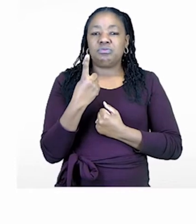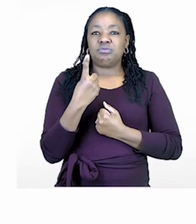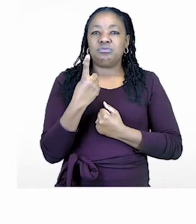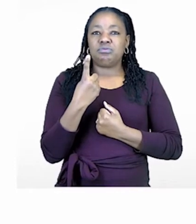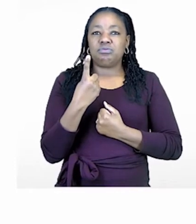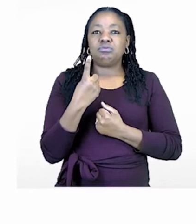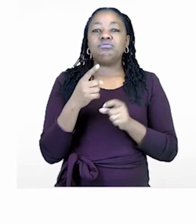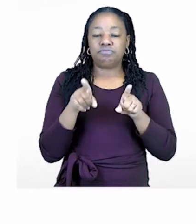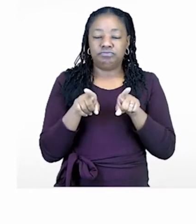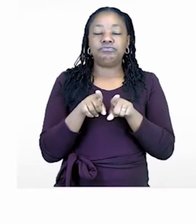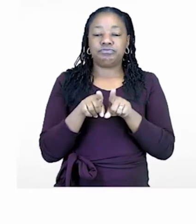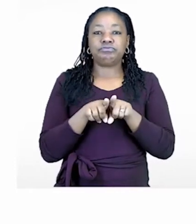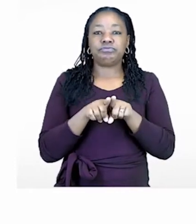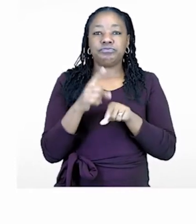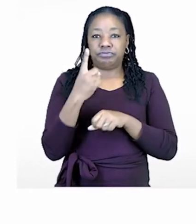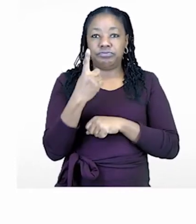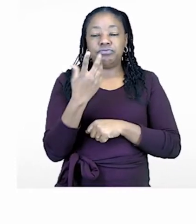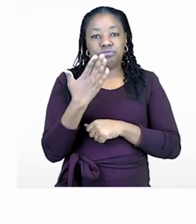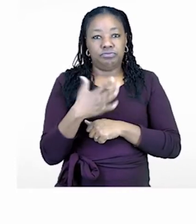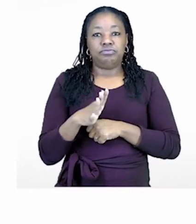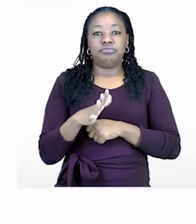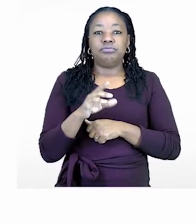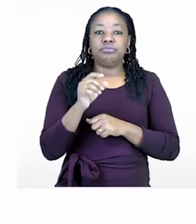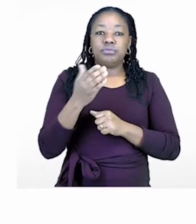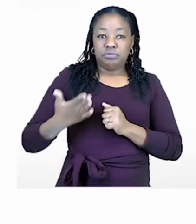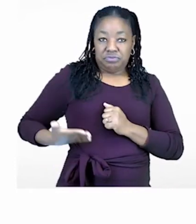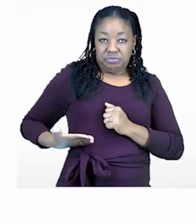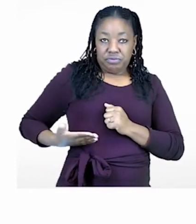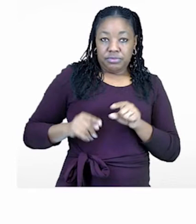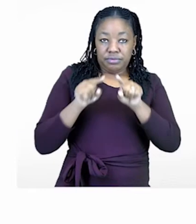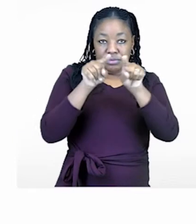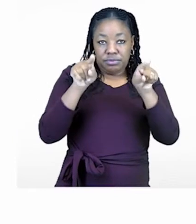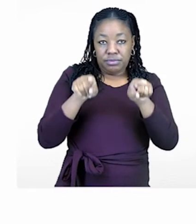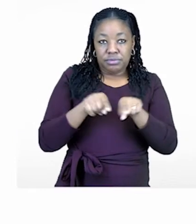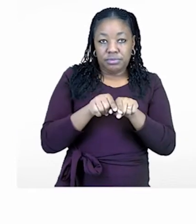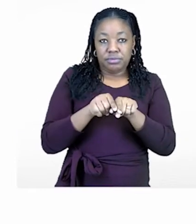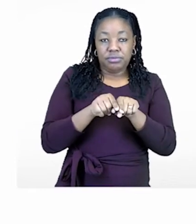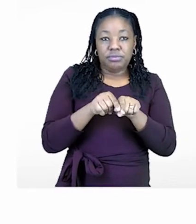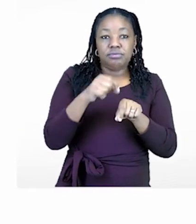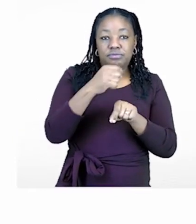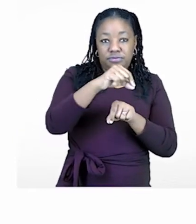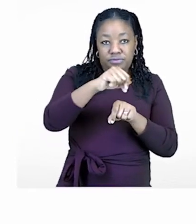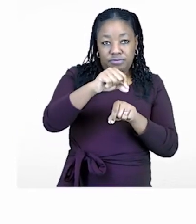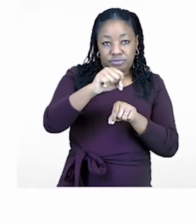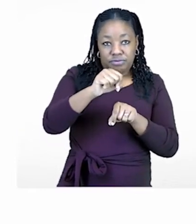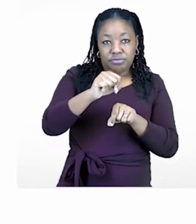well done. I'd like you to write the number one in the box next to the chair